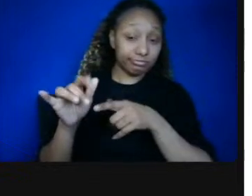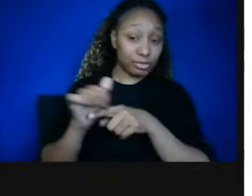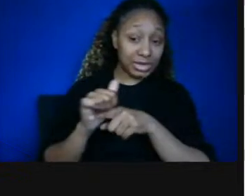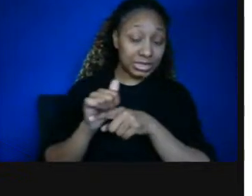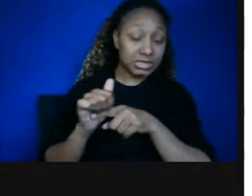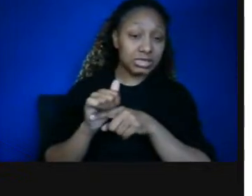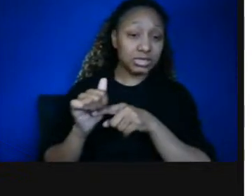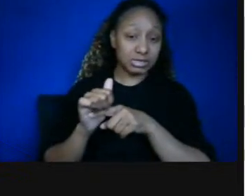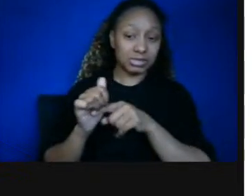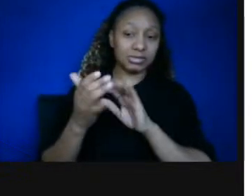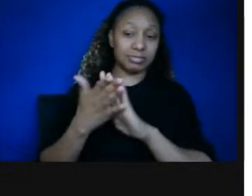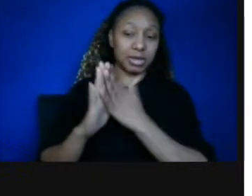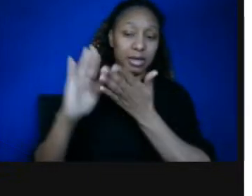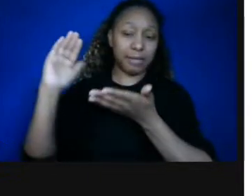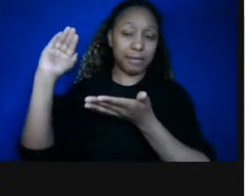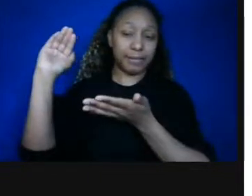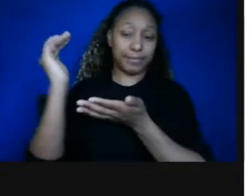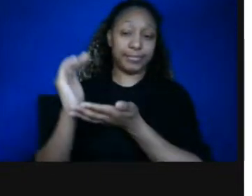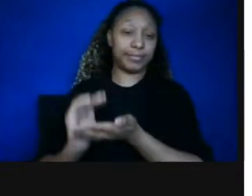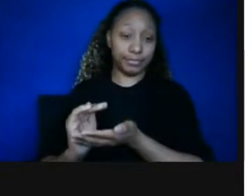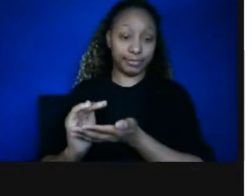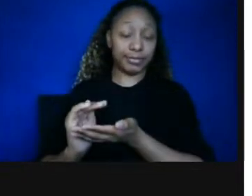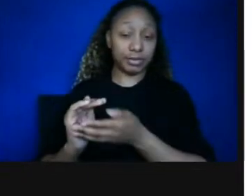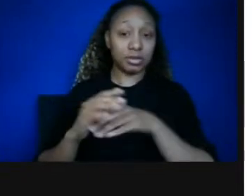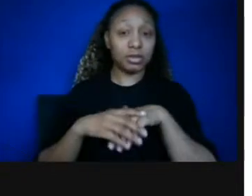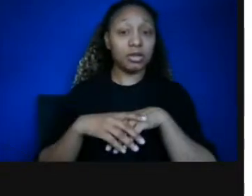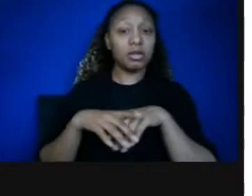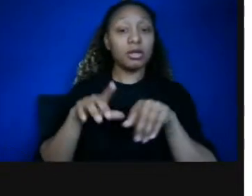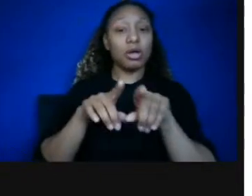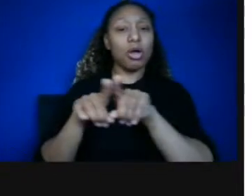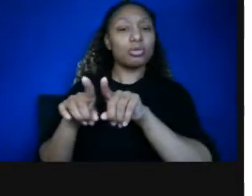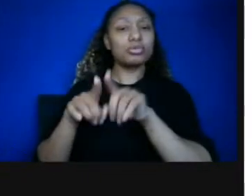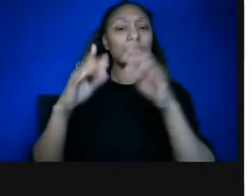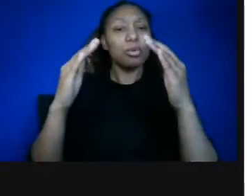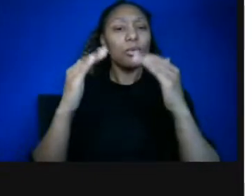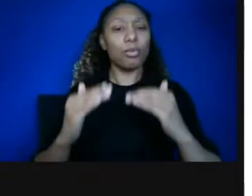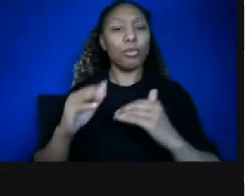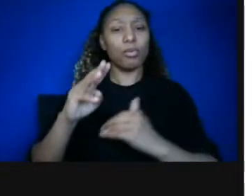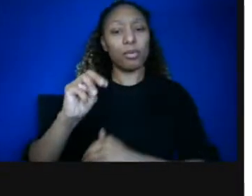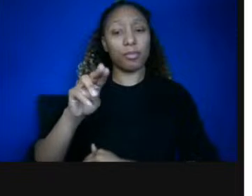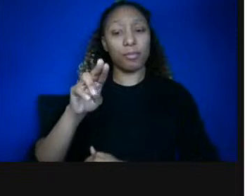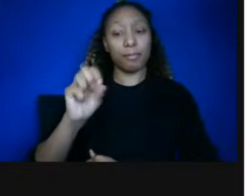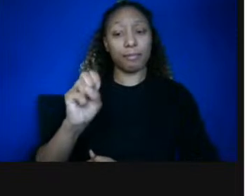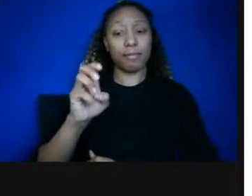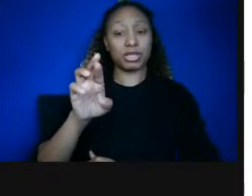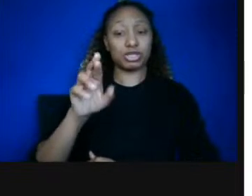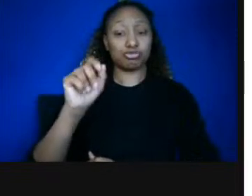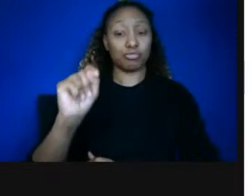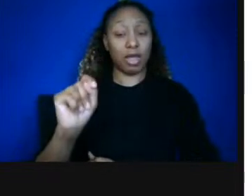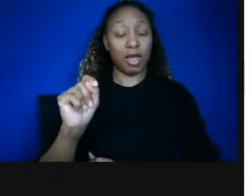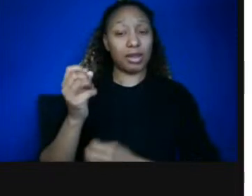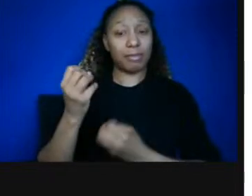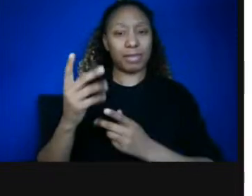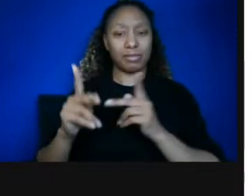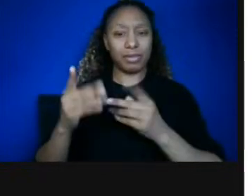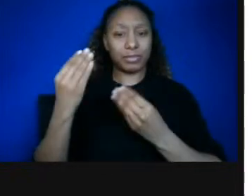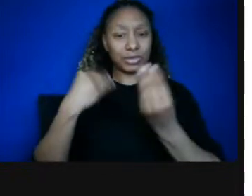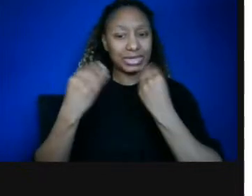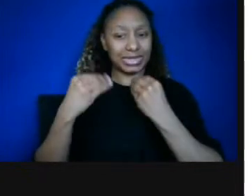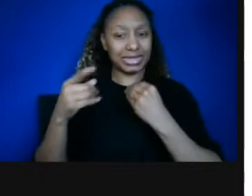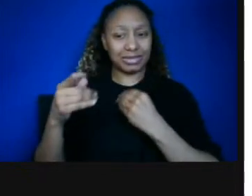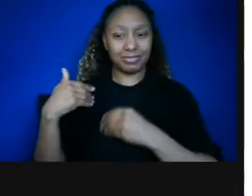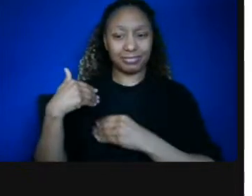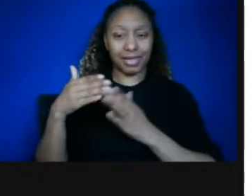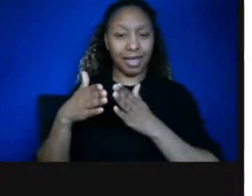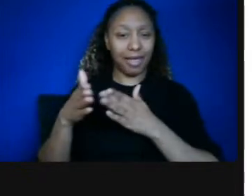has diminished incredibly. The muskrat is another animal that, though many eastern woodland people ate this animal, used its pelt